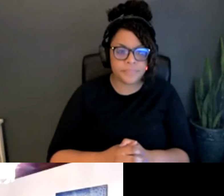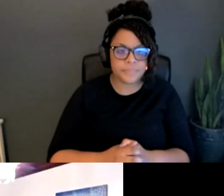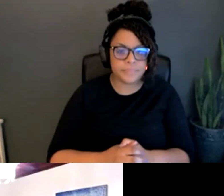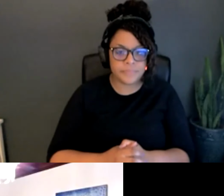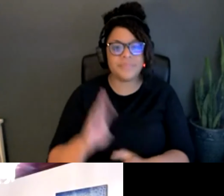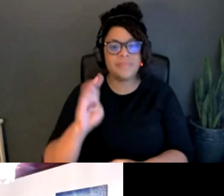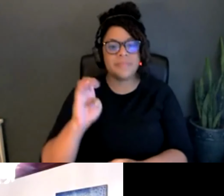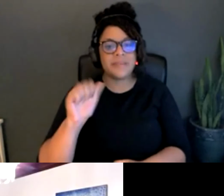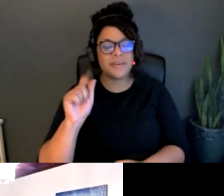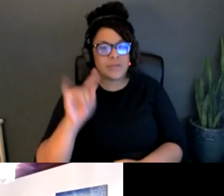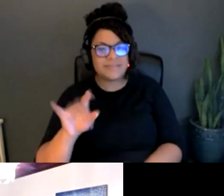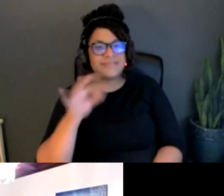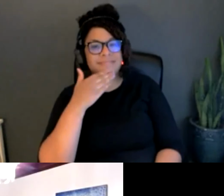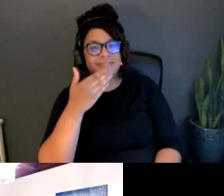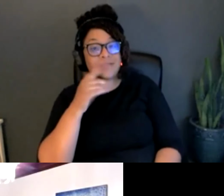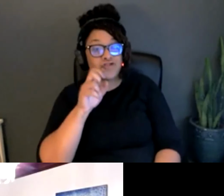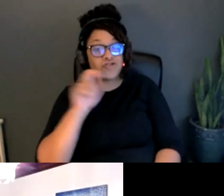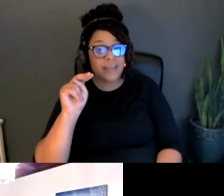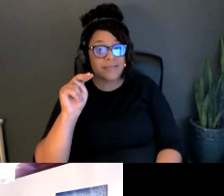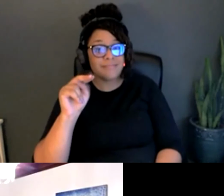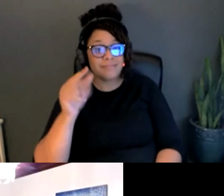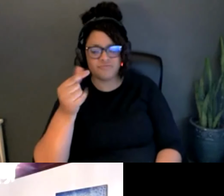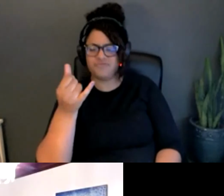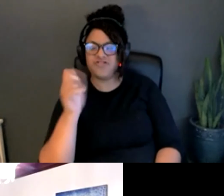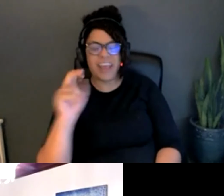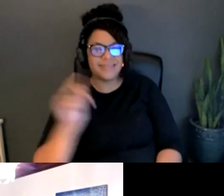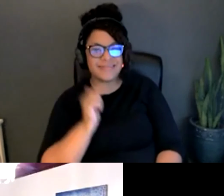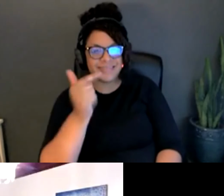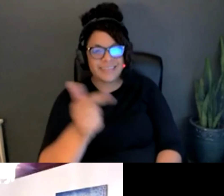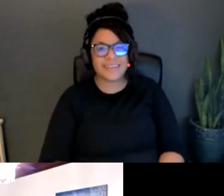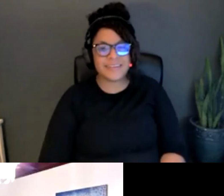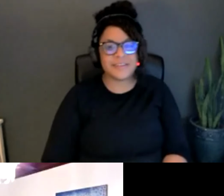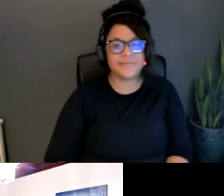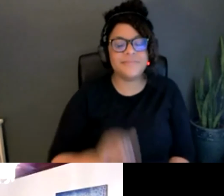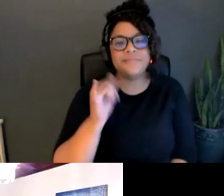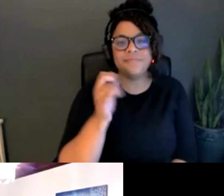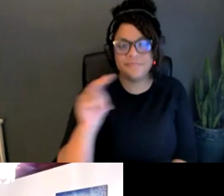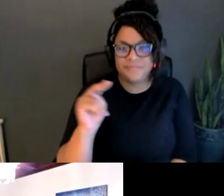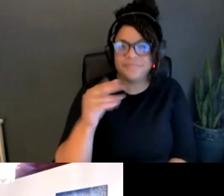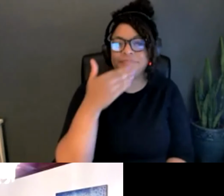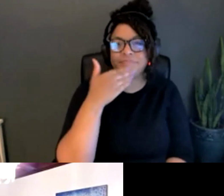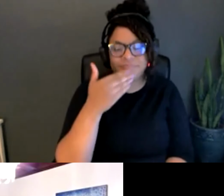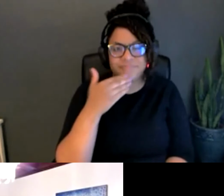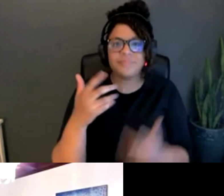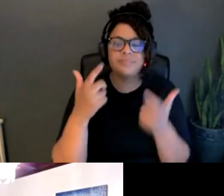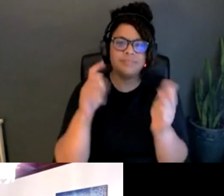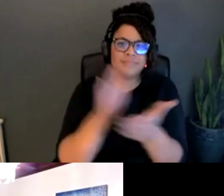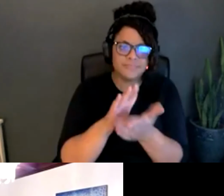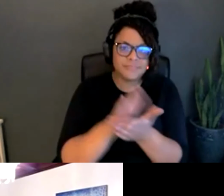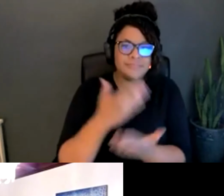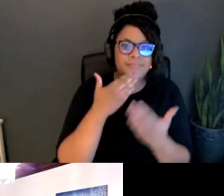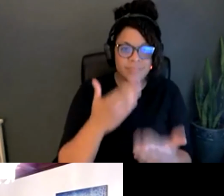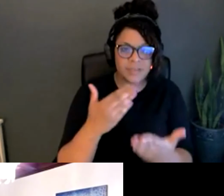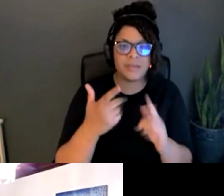Thank you. Jen, I'm turning it back over to you. Thanks. So a big thank you